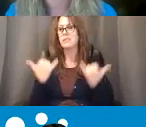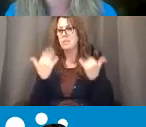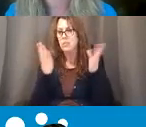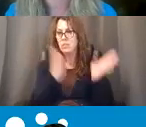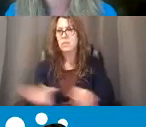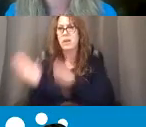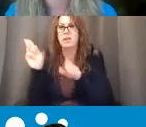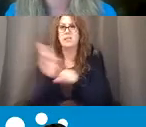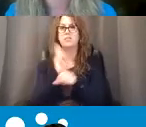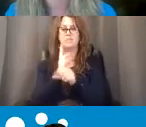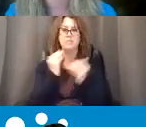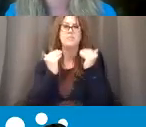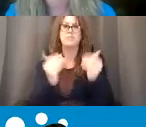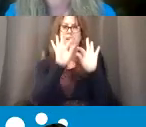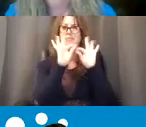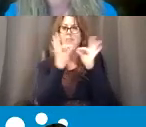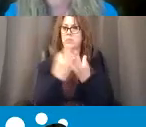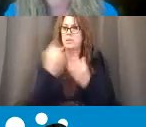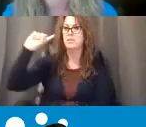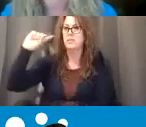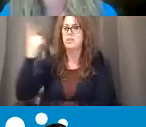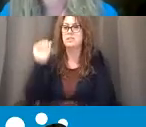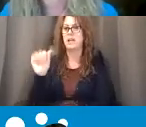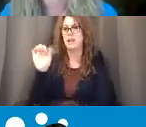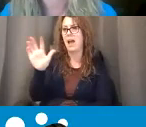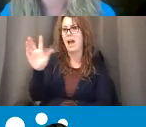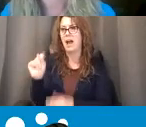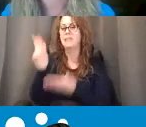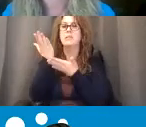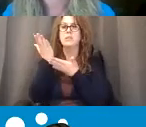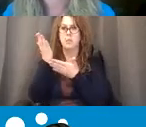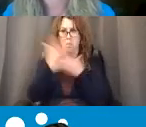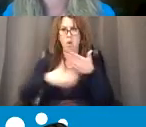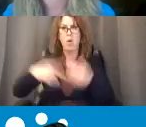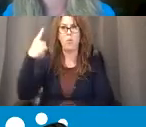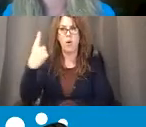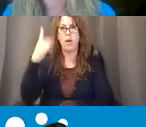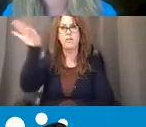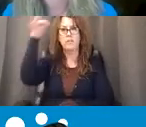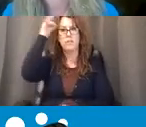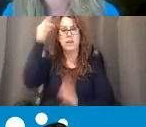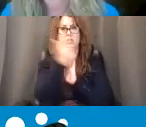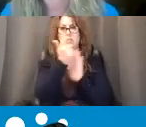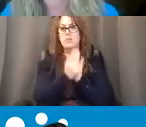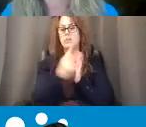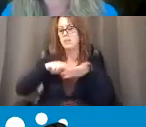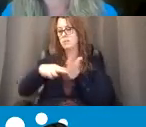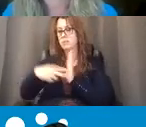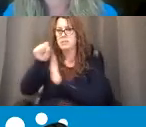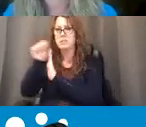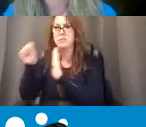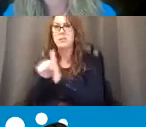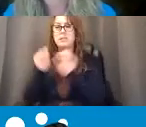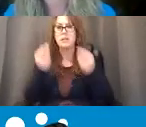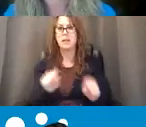of the Family First Prevention Services Act Part 1, which is federal legislation that states can choose to opt into